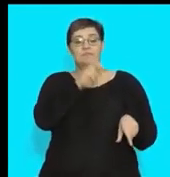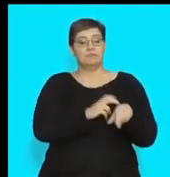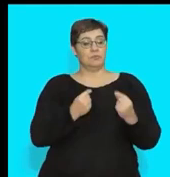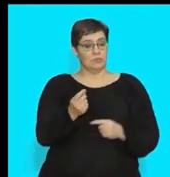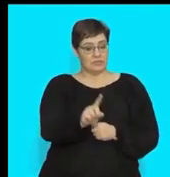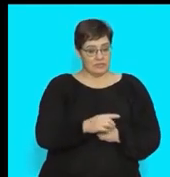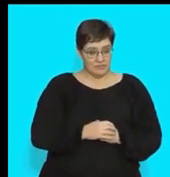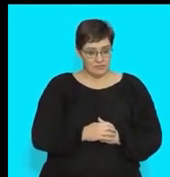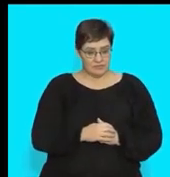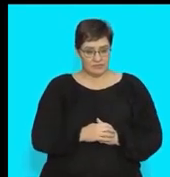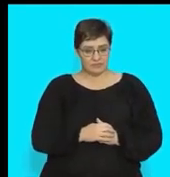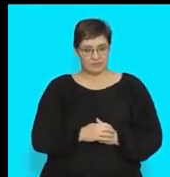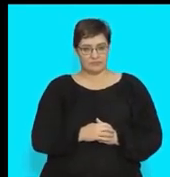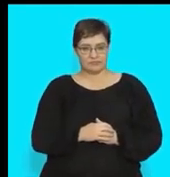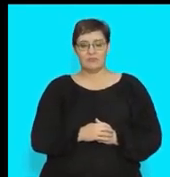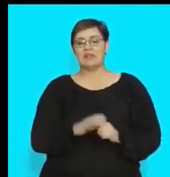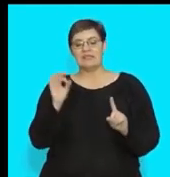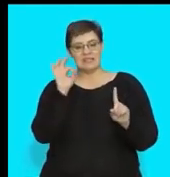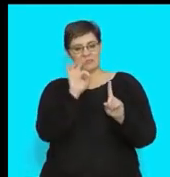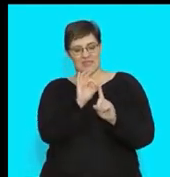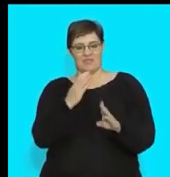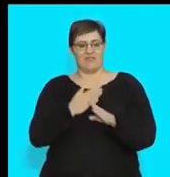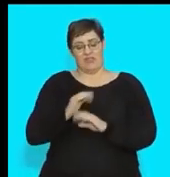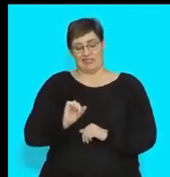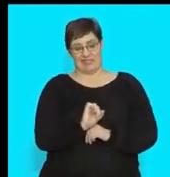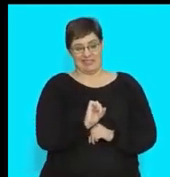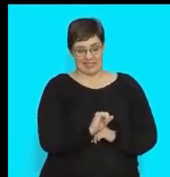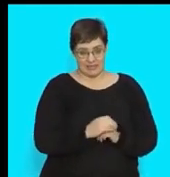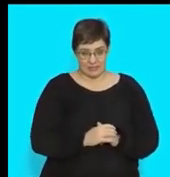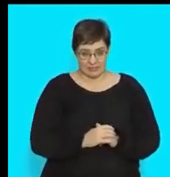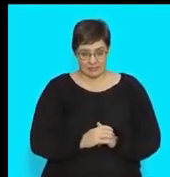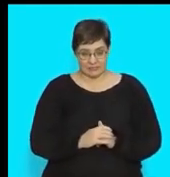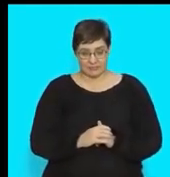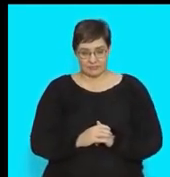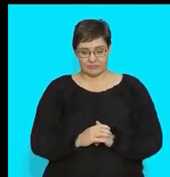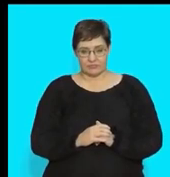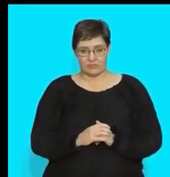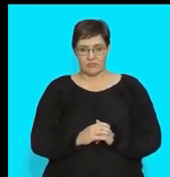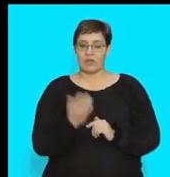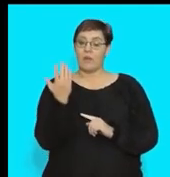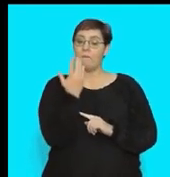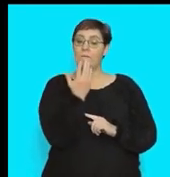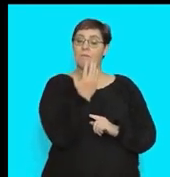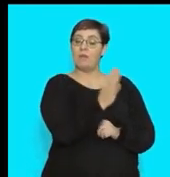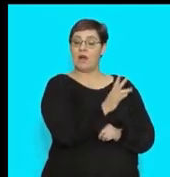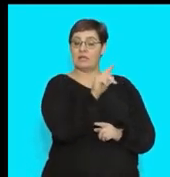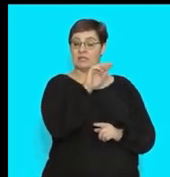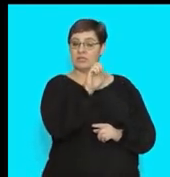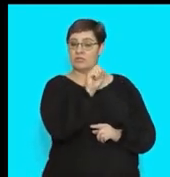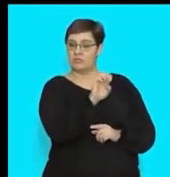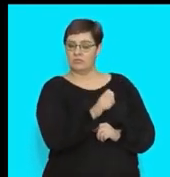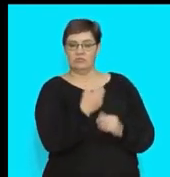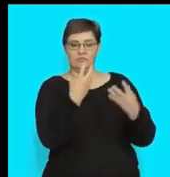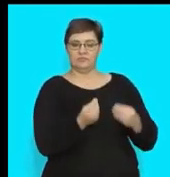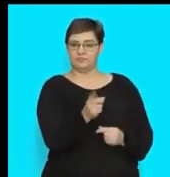They need to perform a specific function. Now, when it comes to plant tissues, all right, what do we